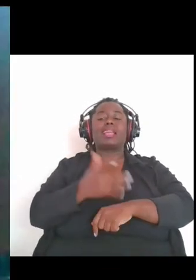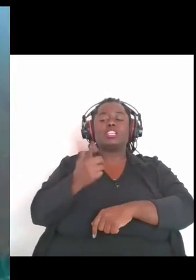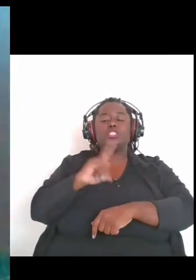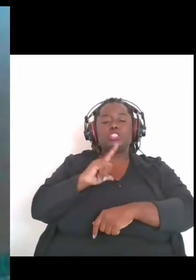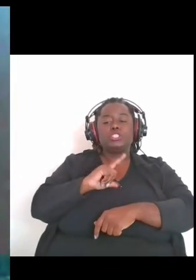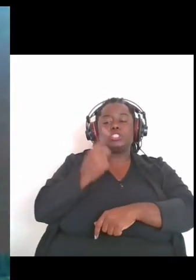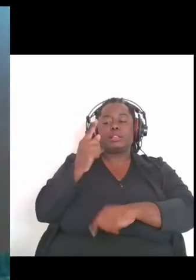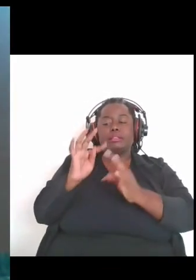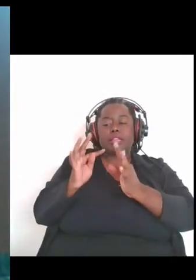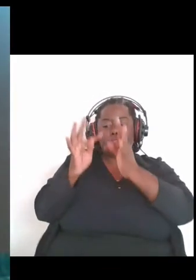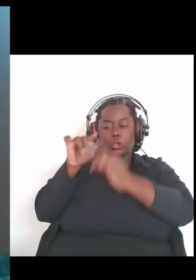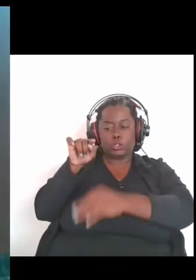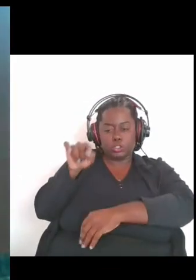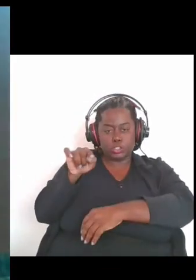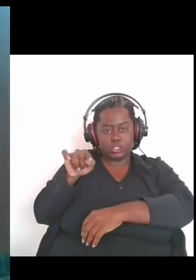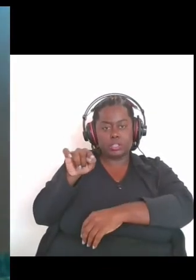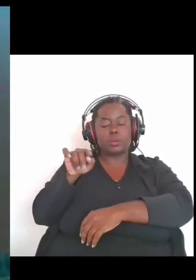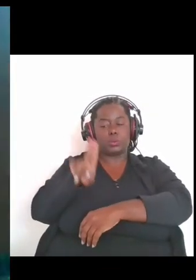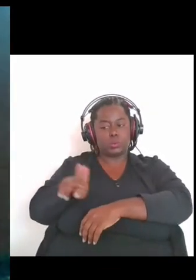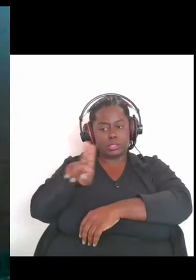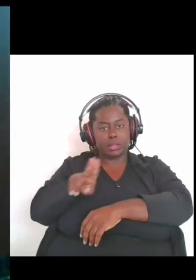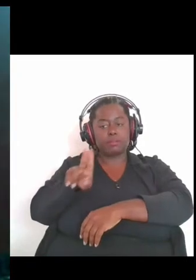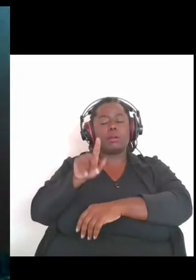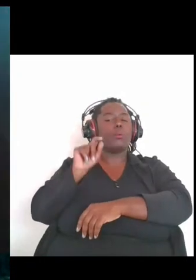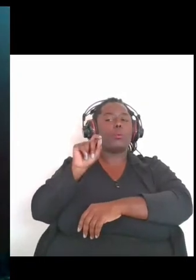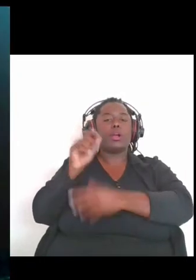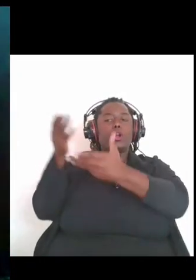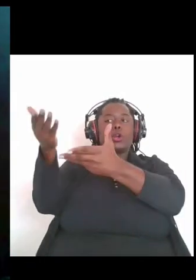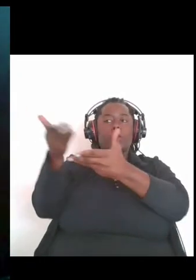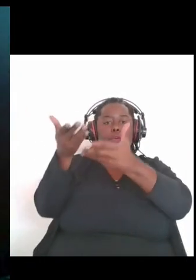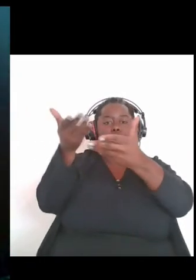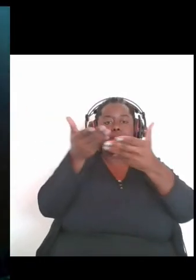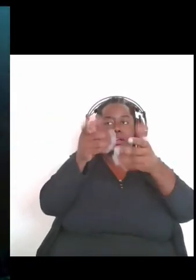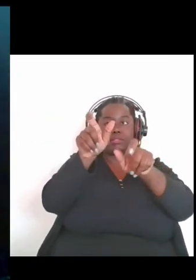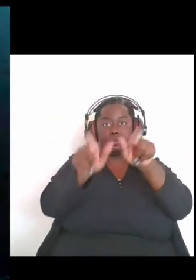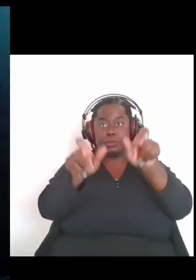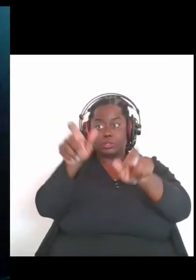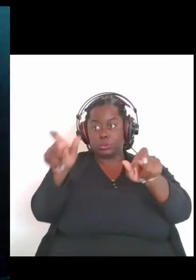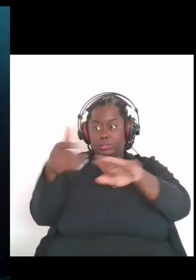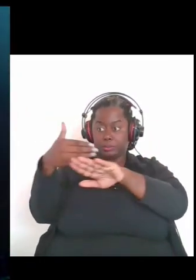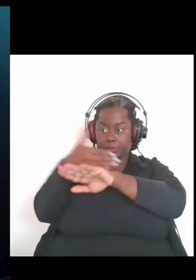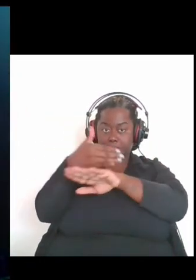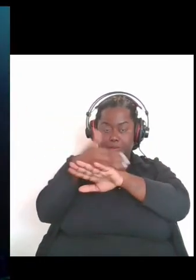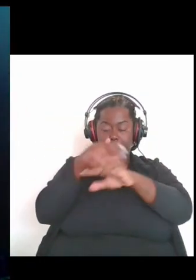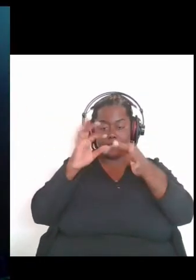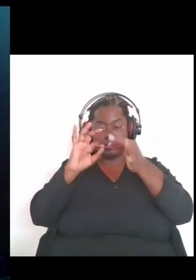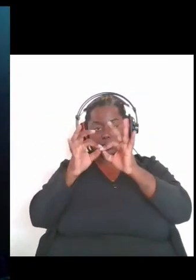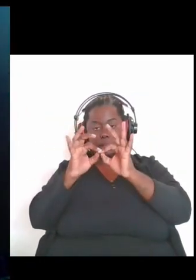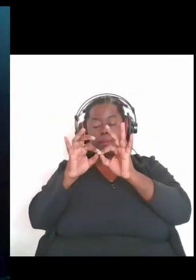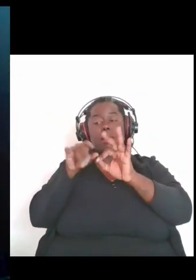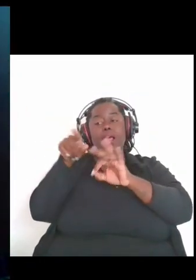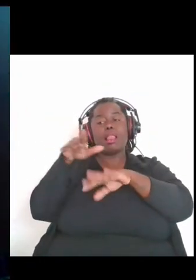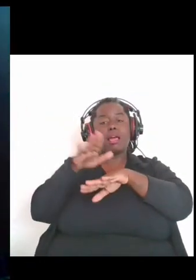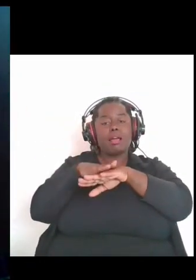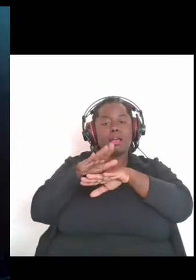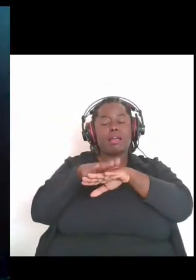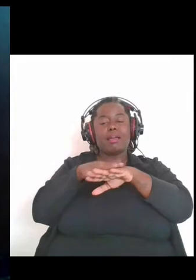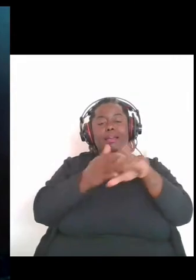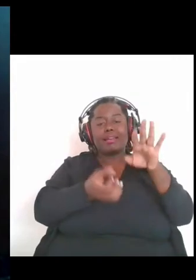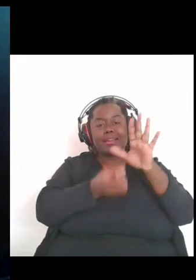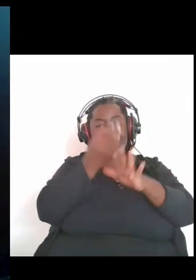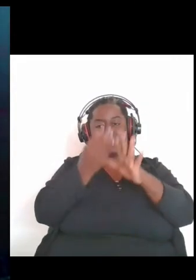Workshop invited the workshop participants to produce a collage